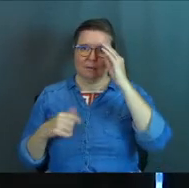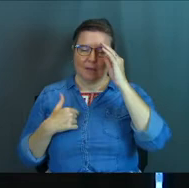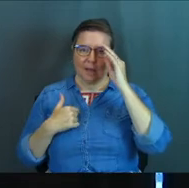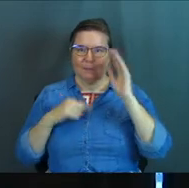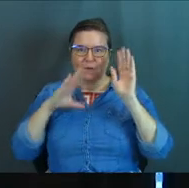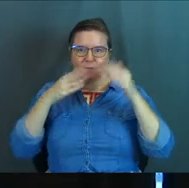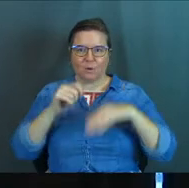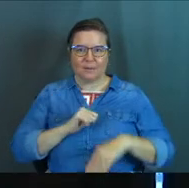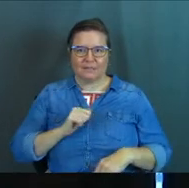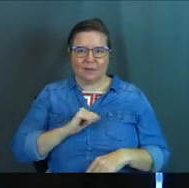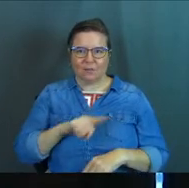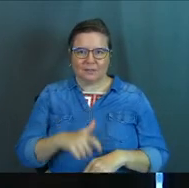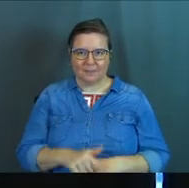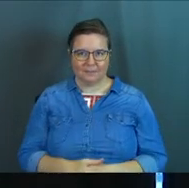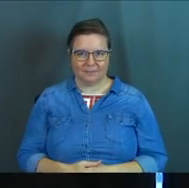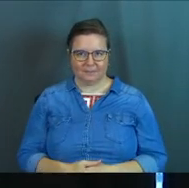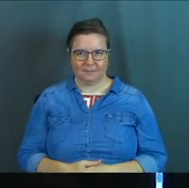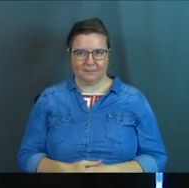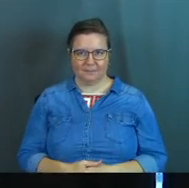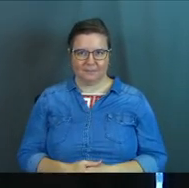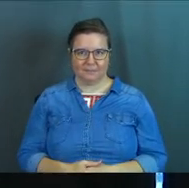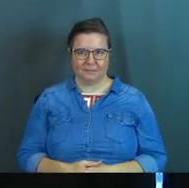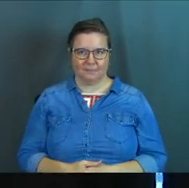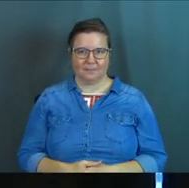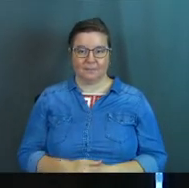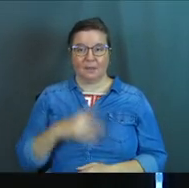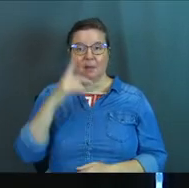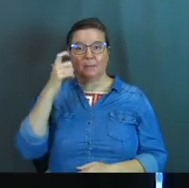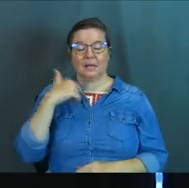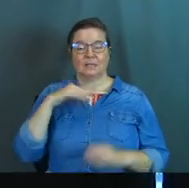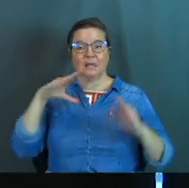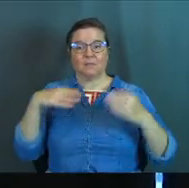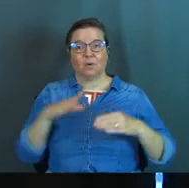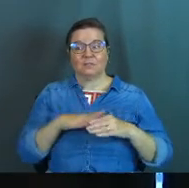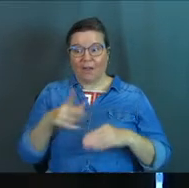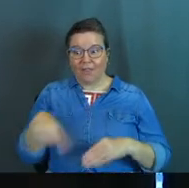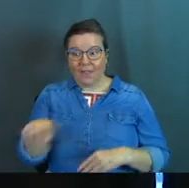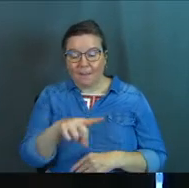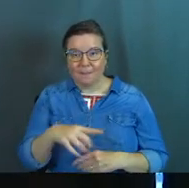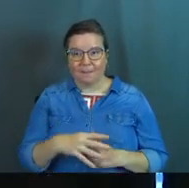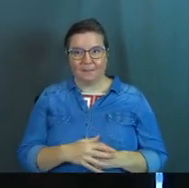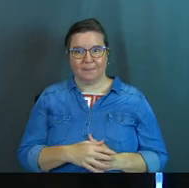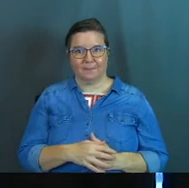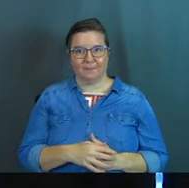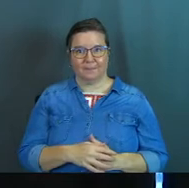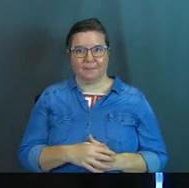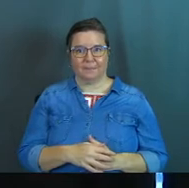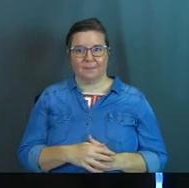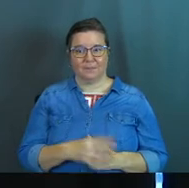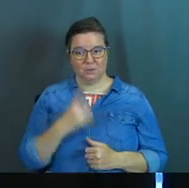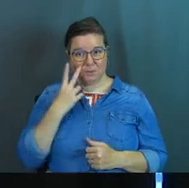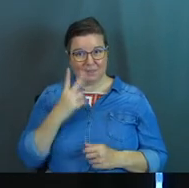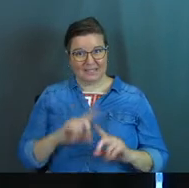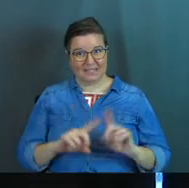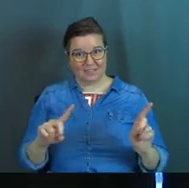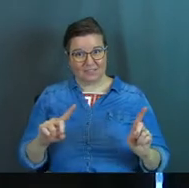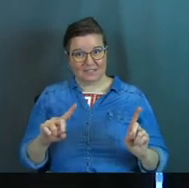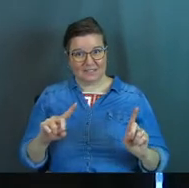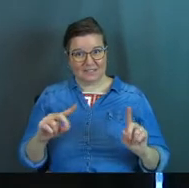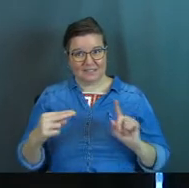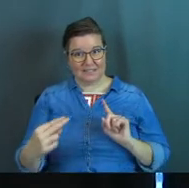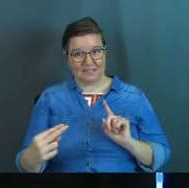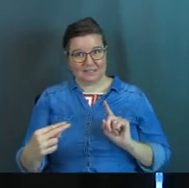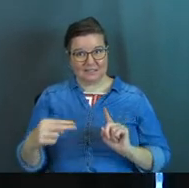I'm not so focused on myself all the time. Because I'm focusing on them. Do you see it?